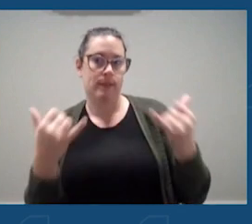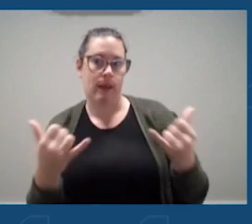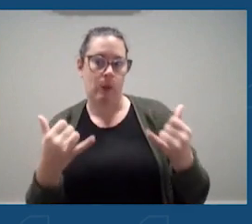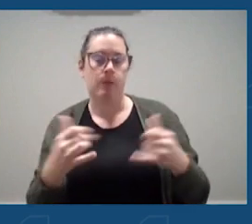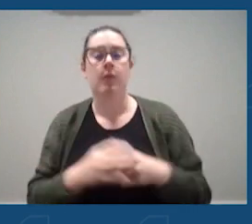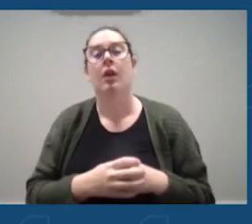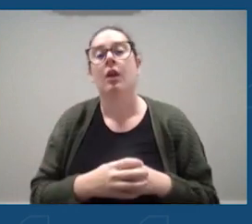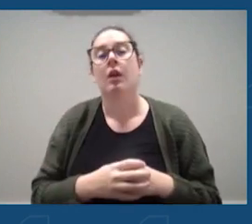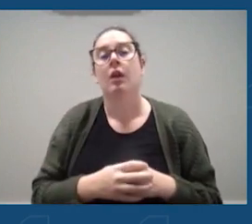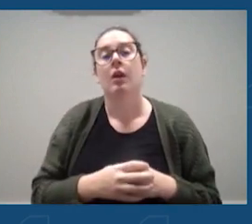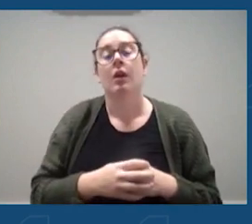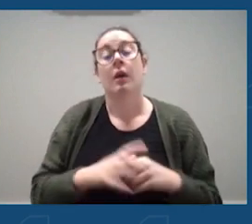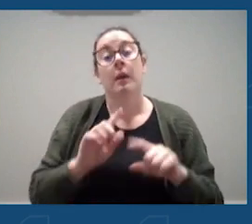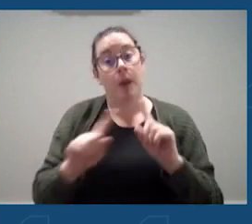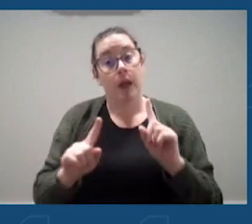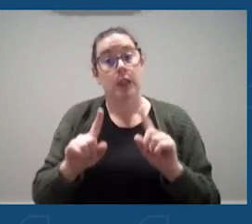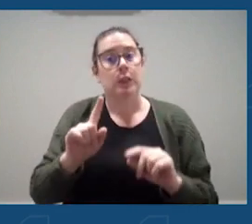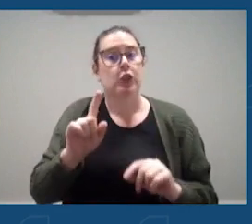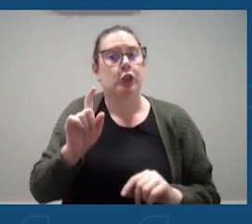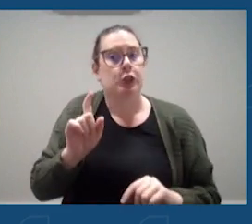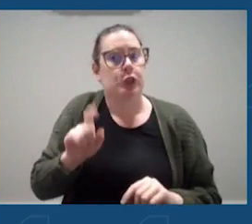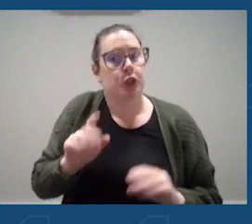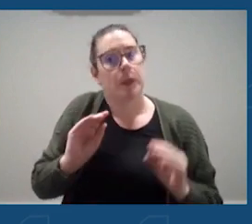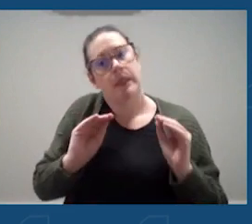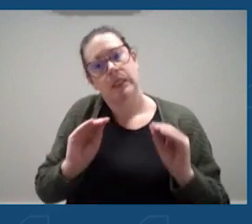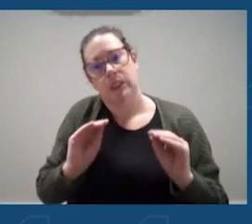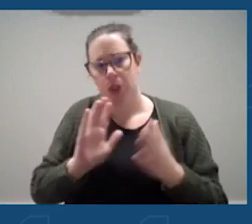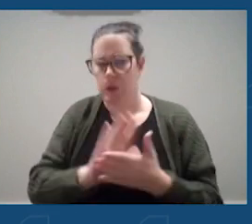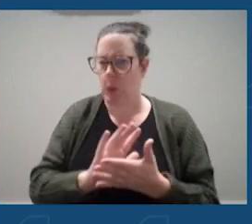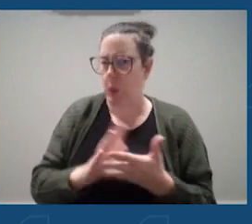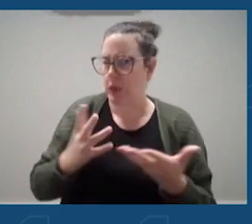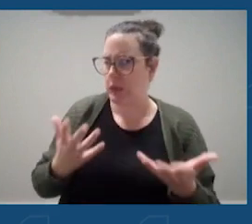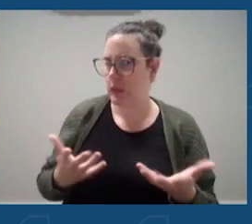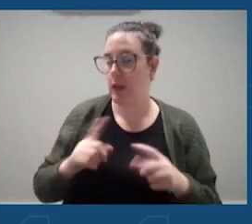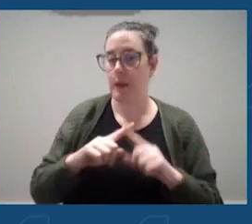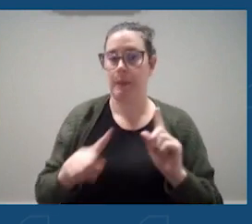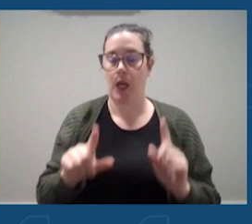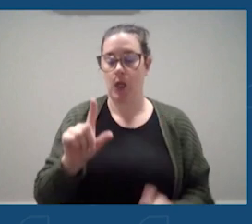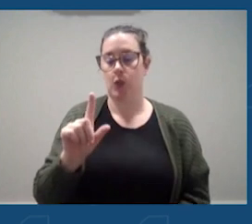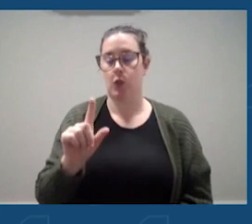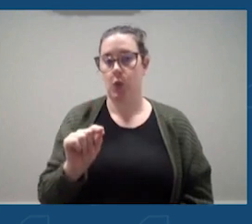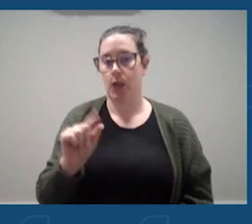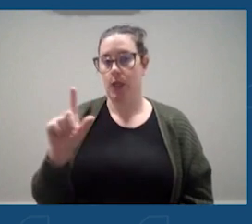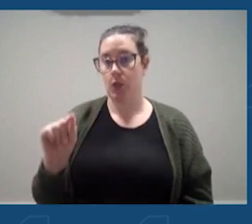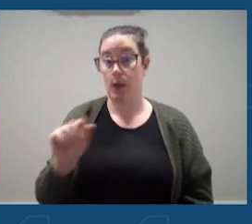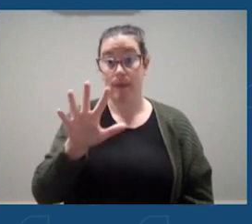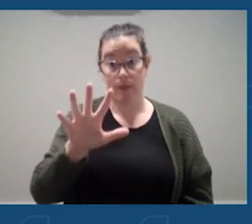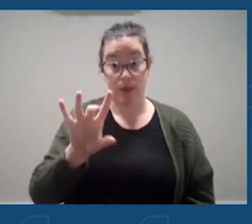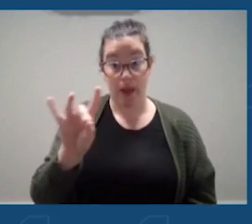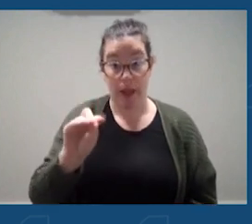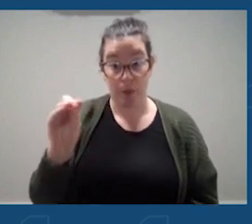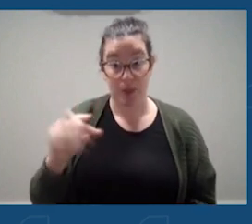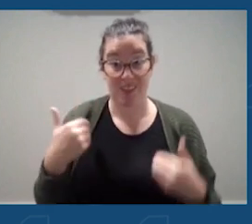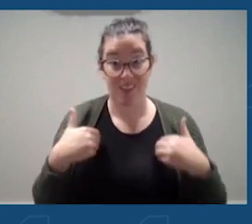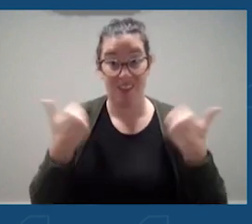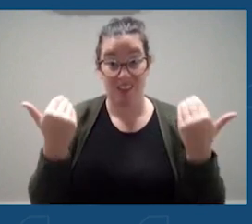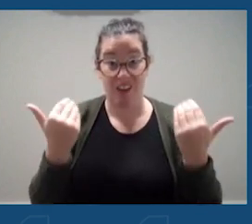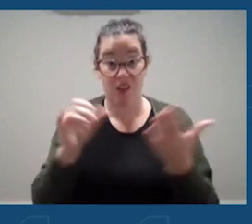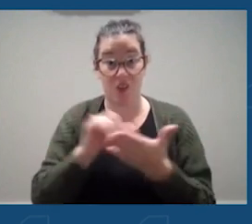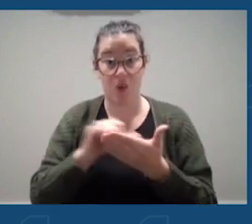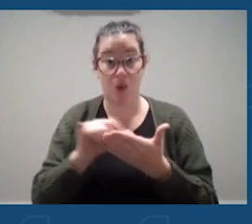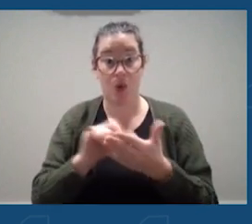schools, supposedly, but how is that in 2020, 58% of young New Yorkers can't name a